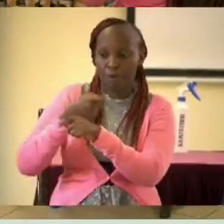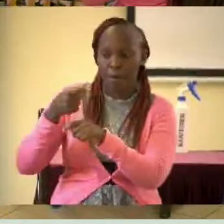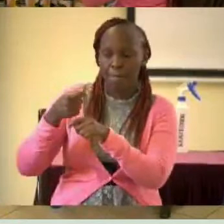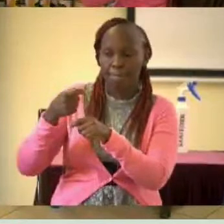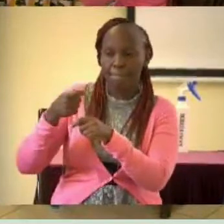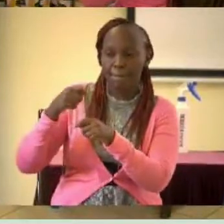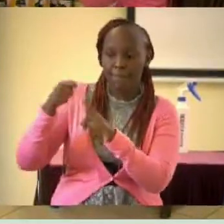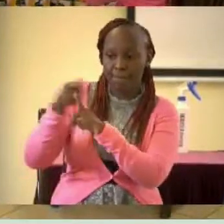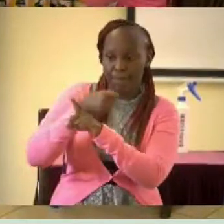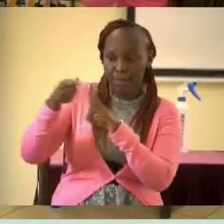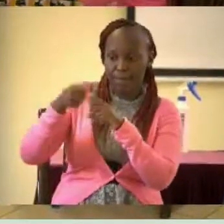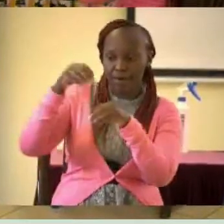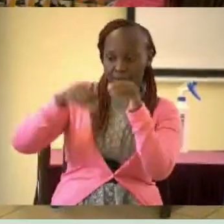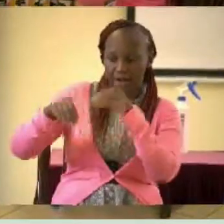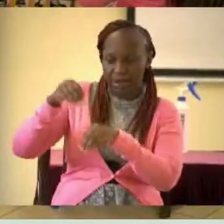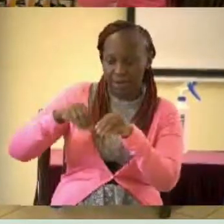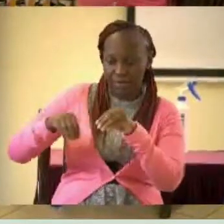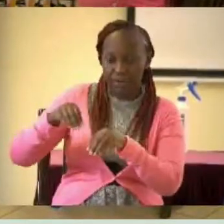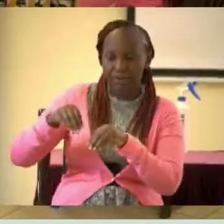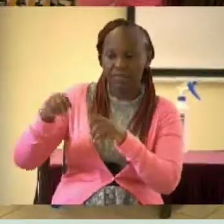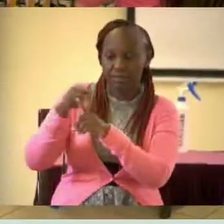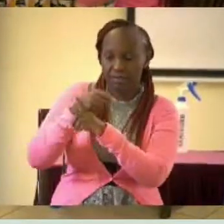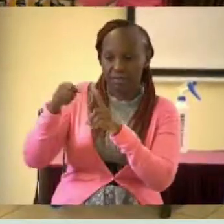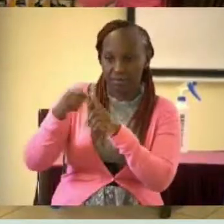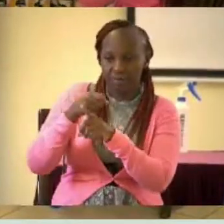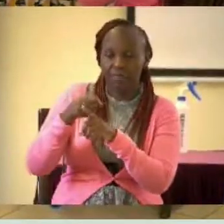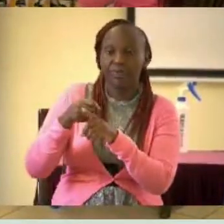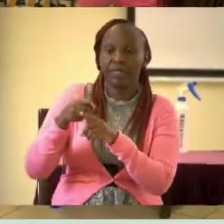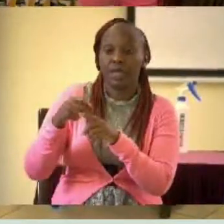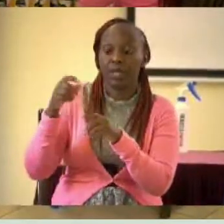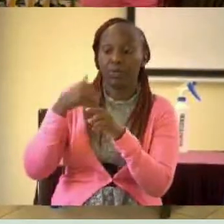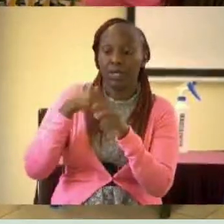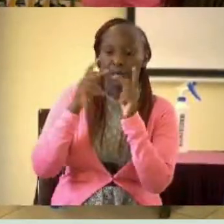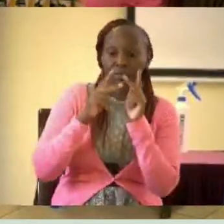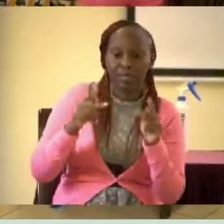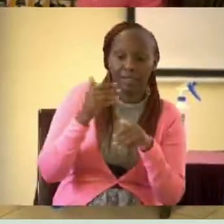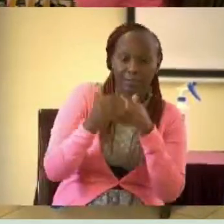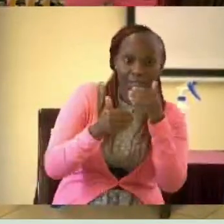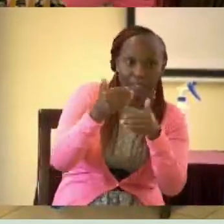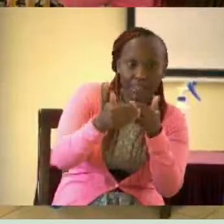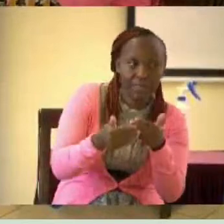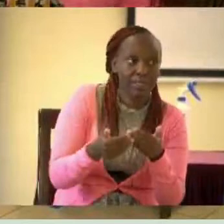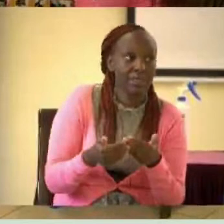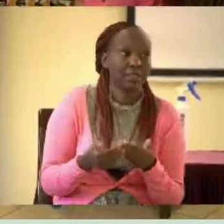post-election violence, and peace building and